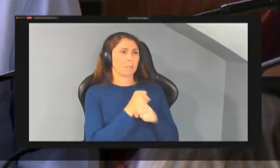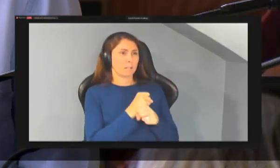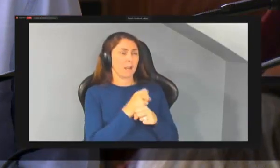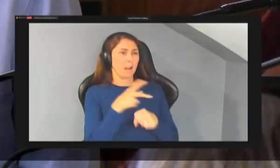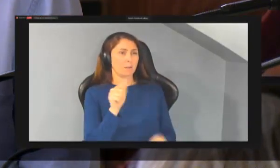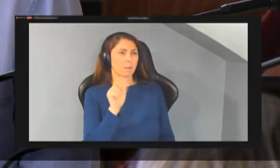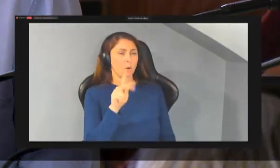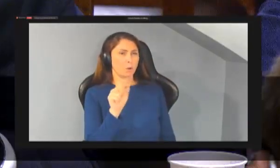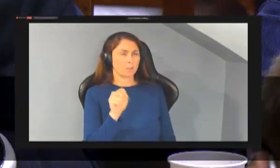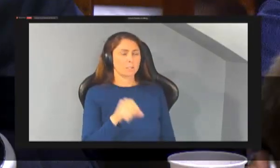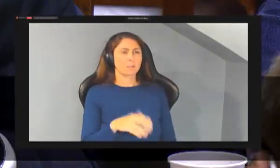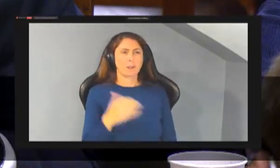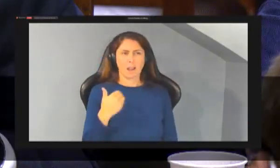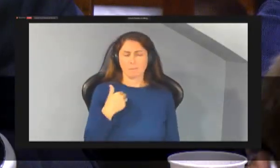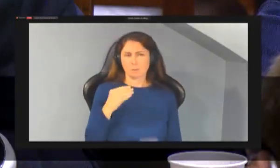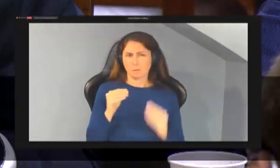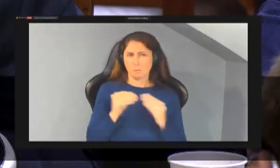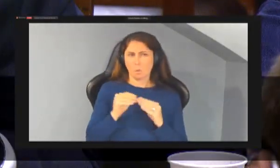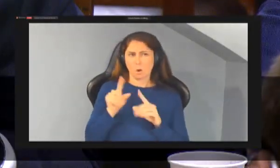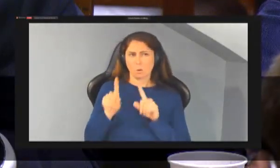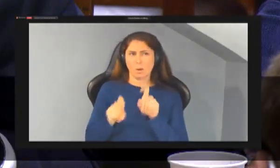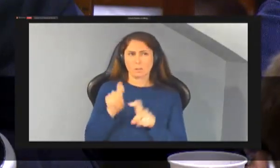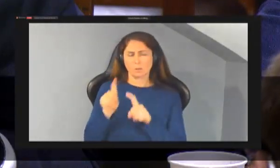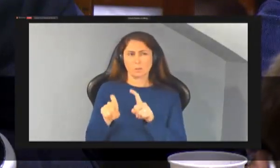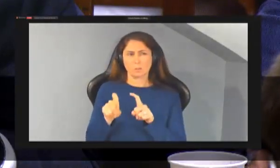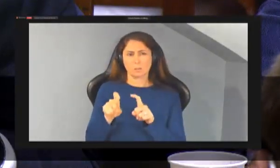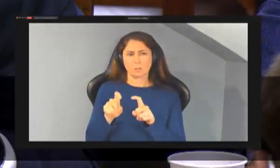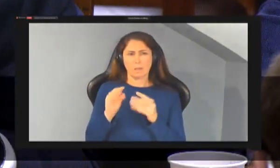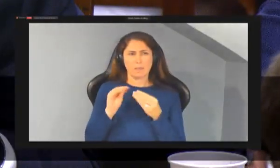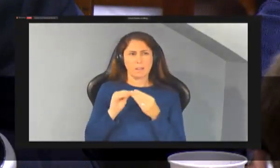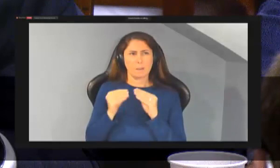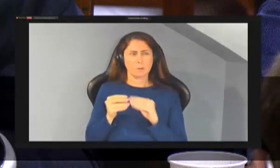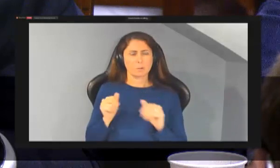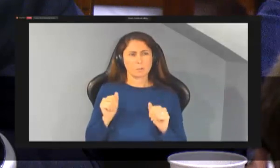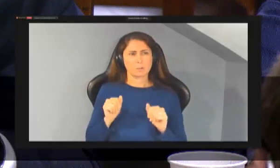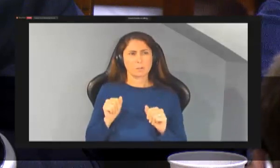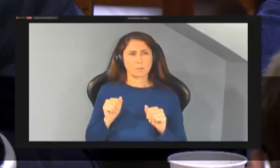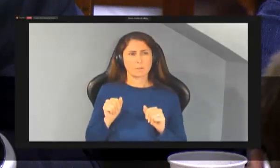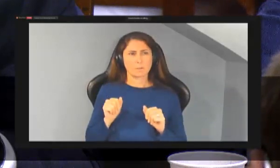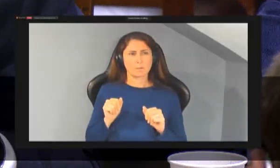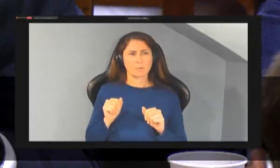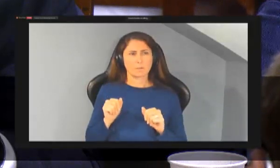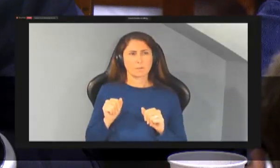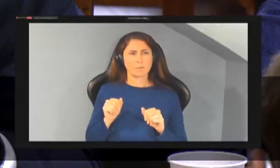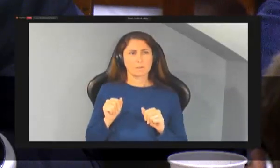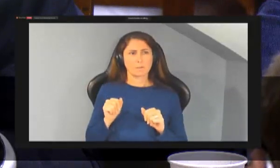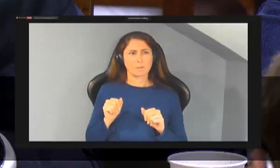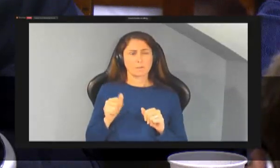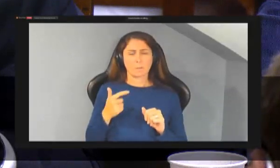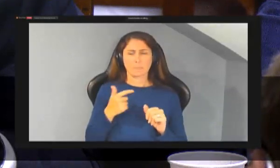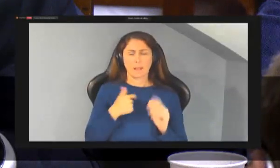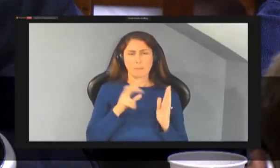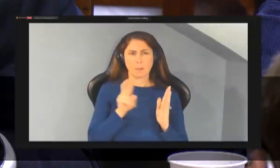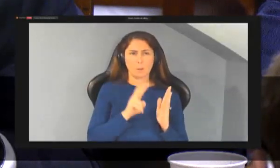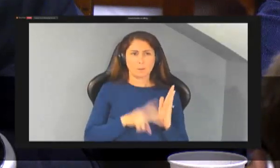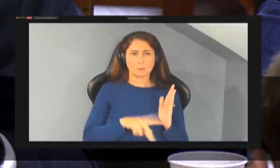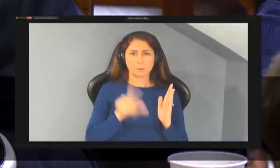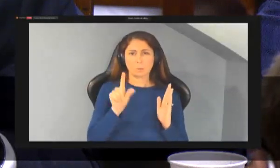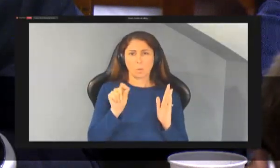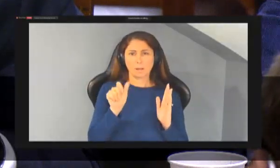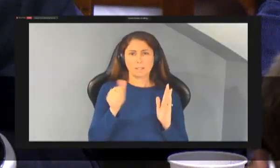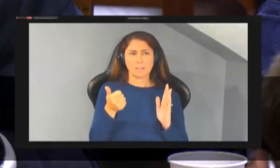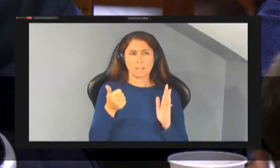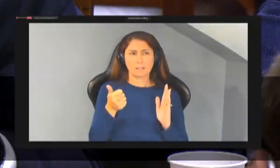Well, I have some more questions about the numbers. So I'm looking at this. So in 2010, it's from